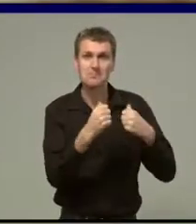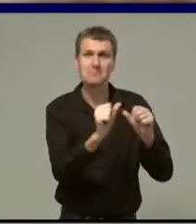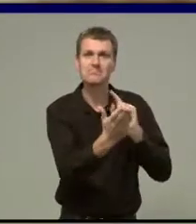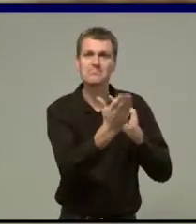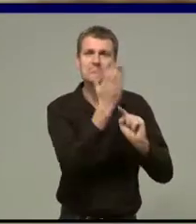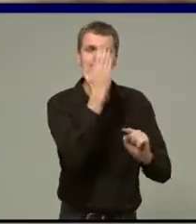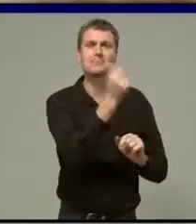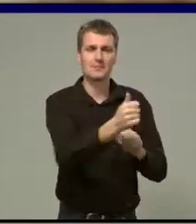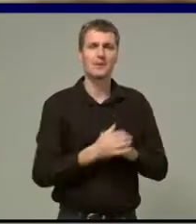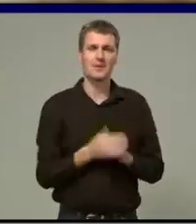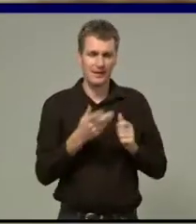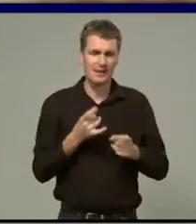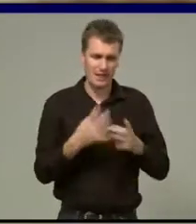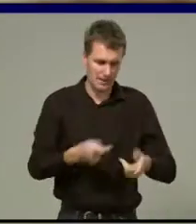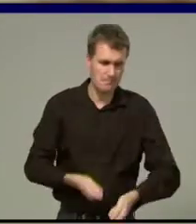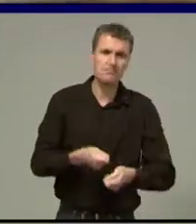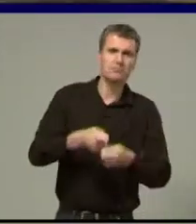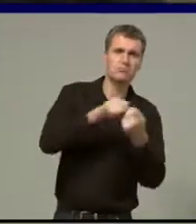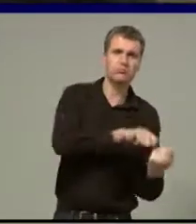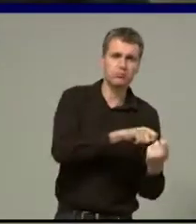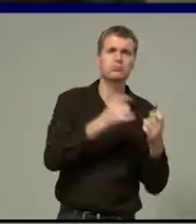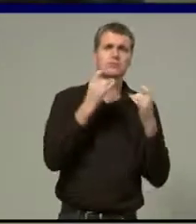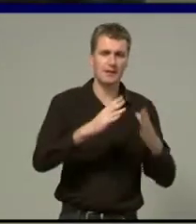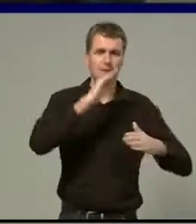next stage of the State Highway 1 upgrade.